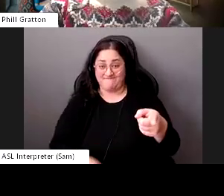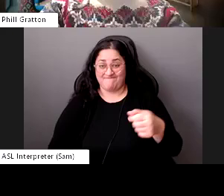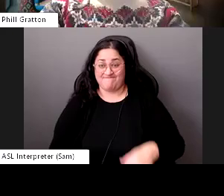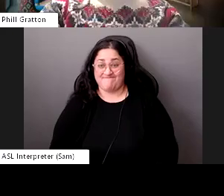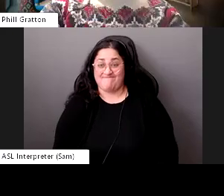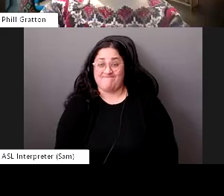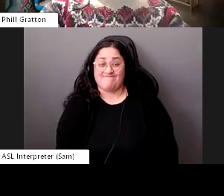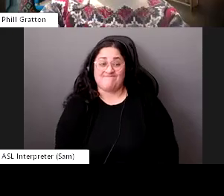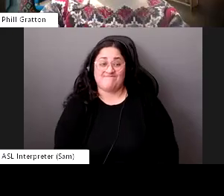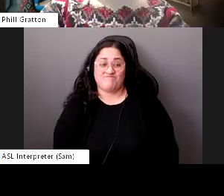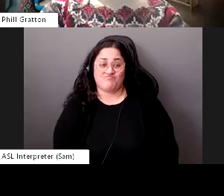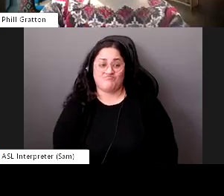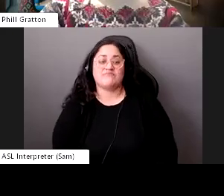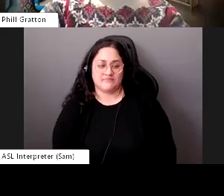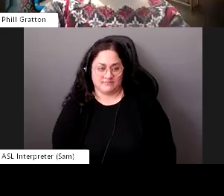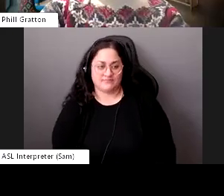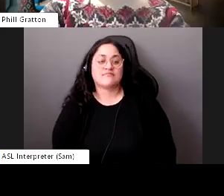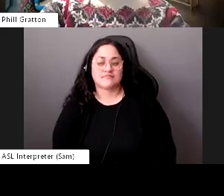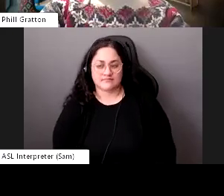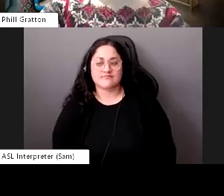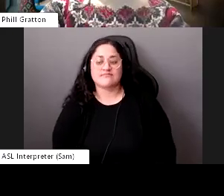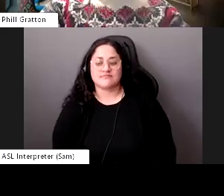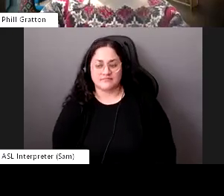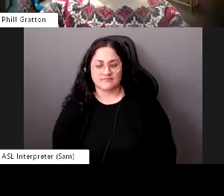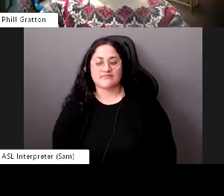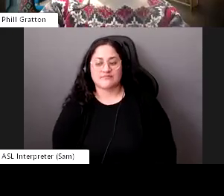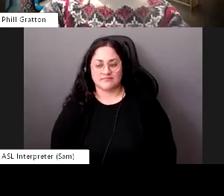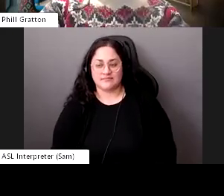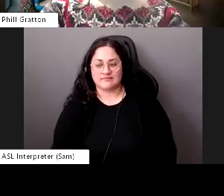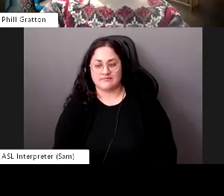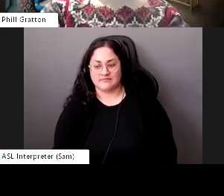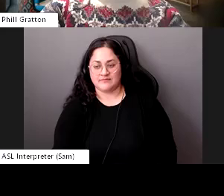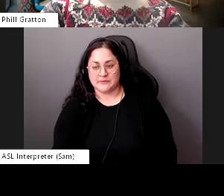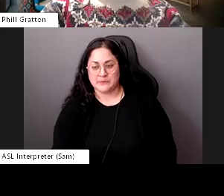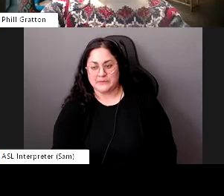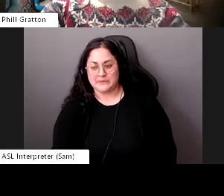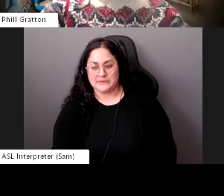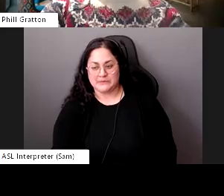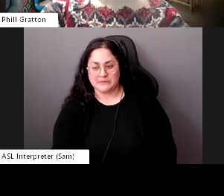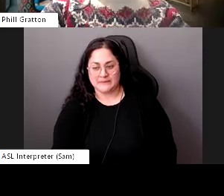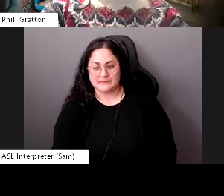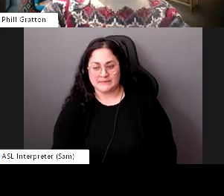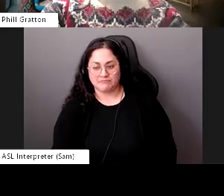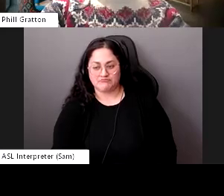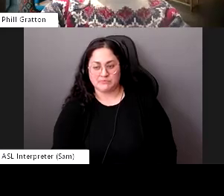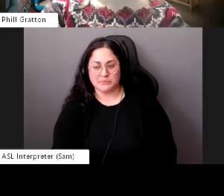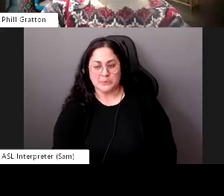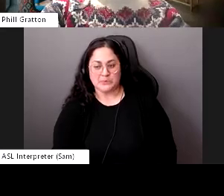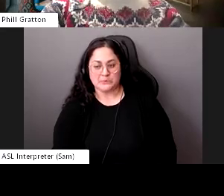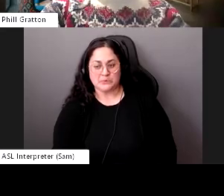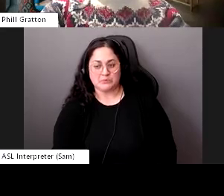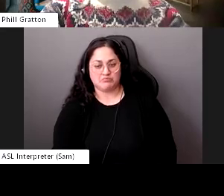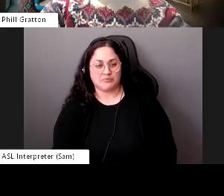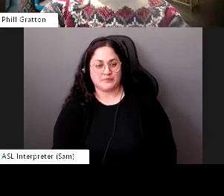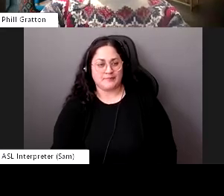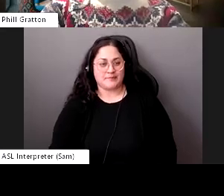generated, image, just anything. Oh, yeah, the image. That's fine. Go ahead, the yeah, image. Yeah. by Chat GPT into WhatsApp? Hmm.